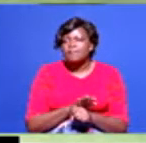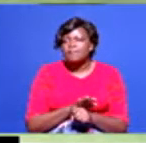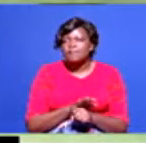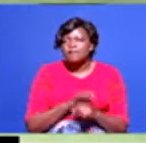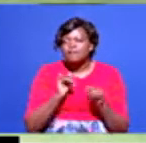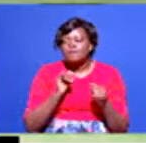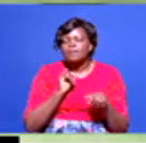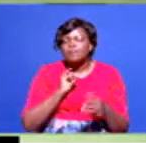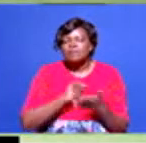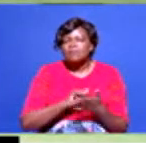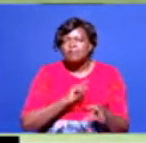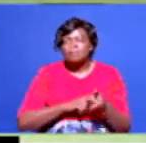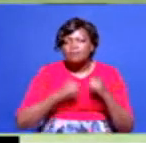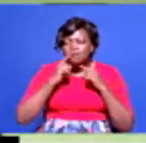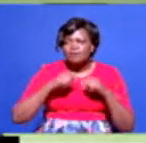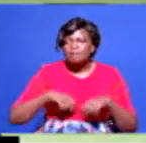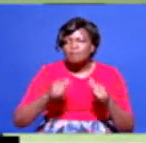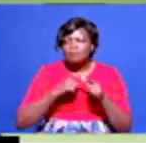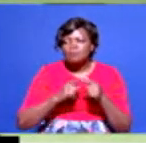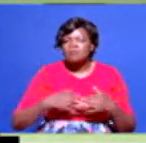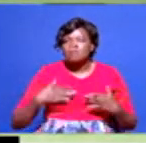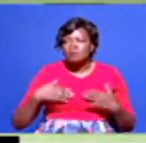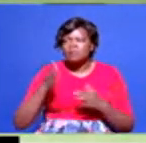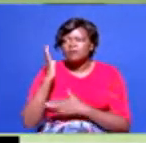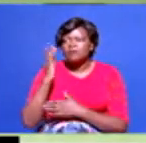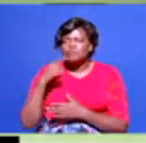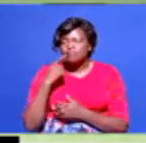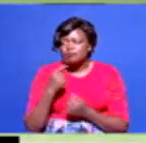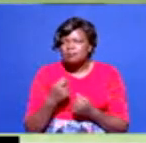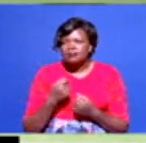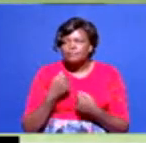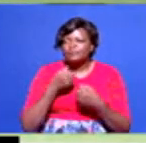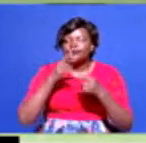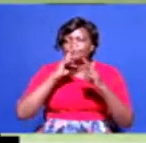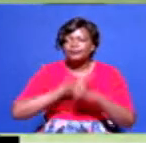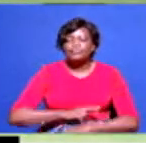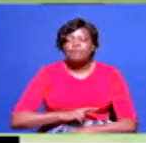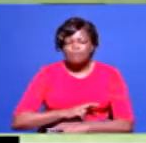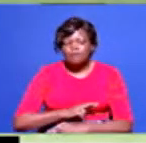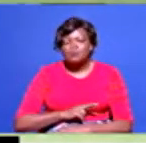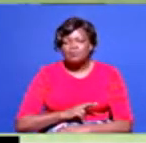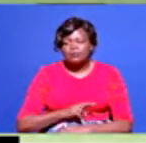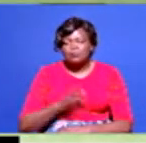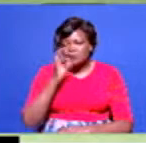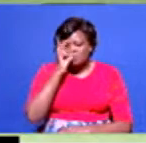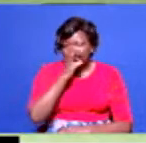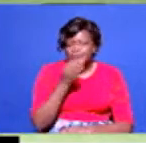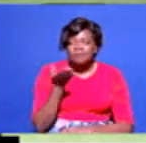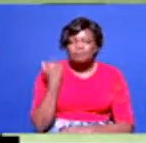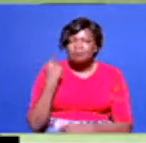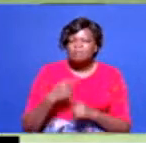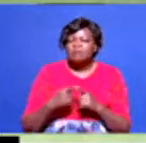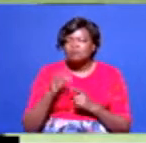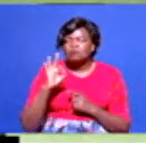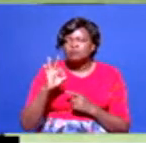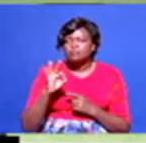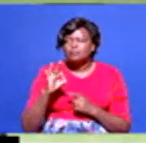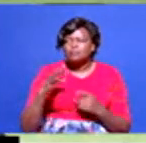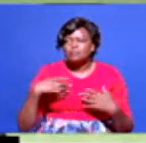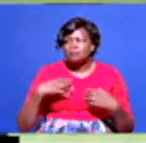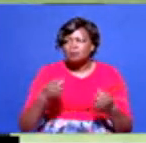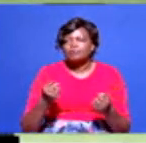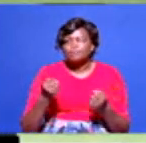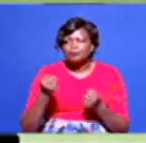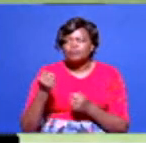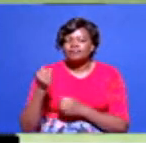mourning, we are also happy to God who has rested him. In these last 3 years, his health has been